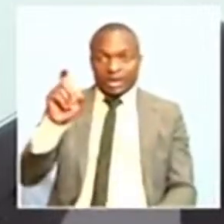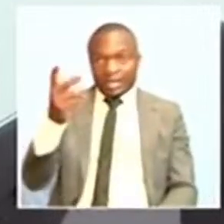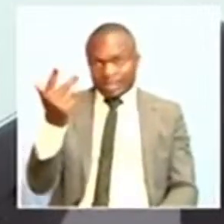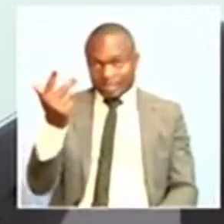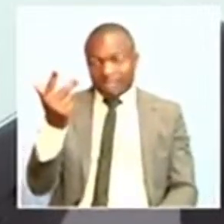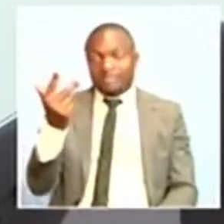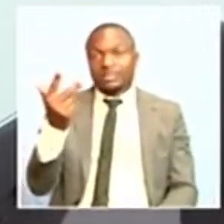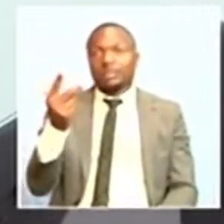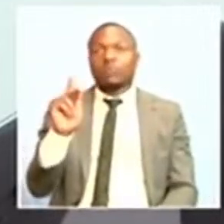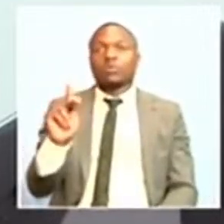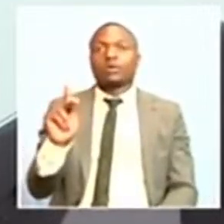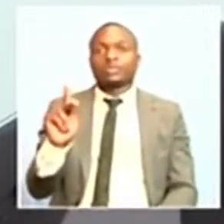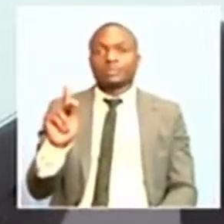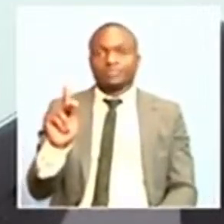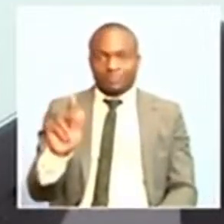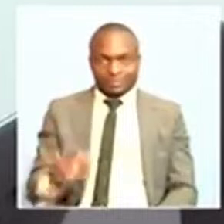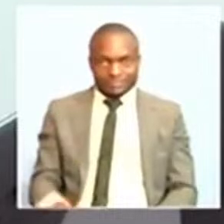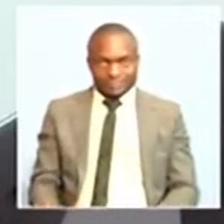mille.